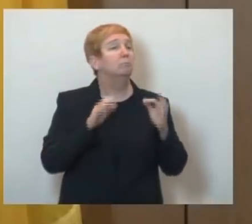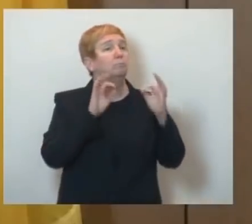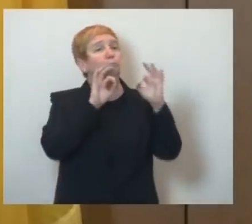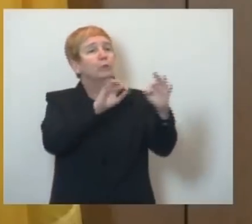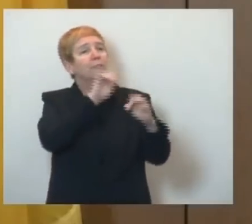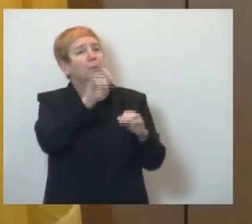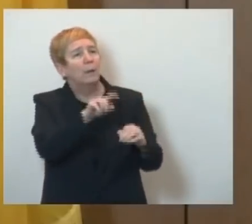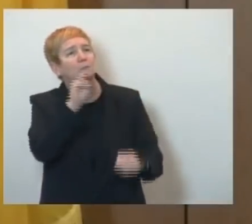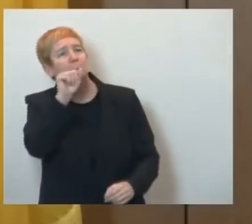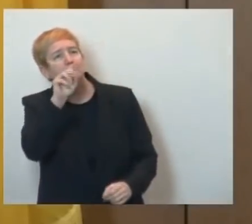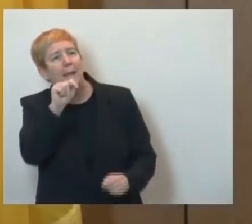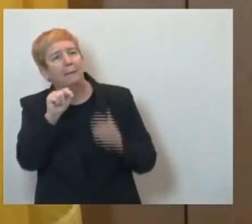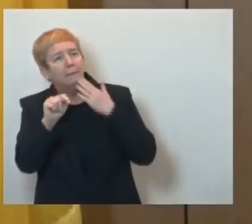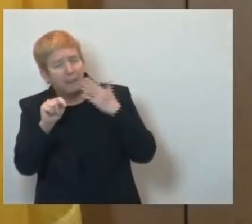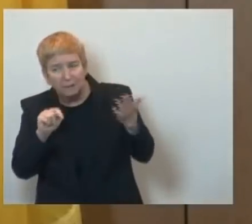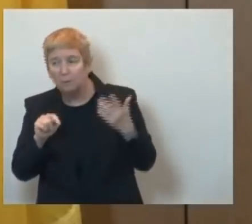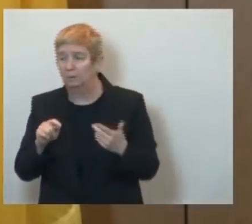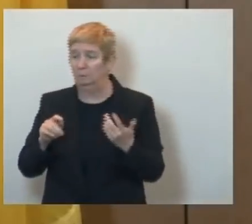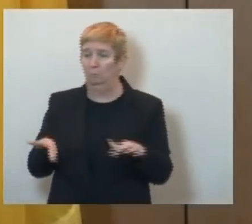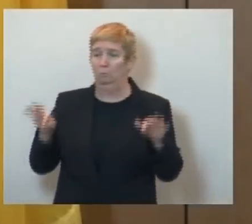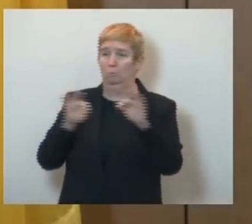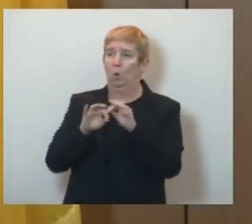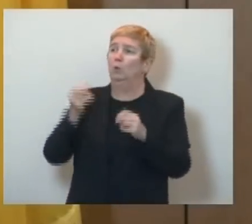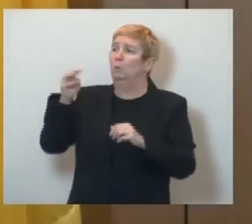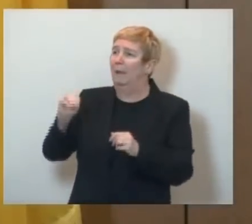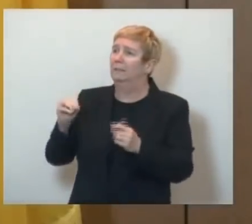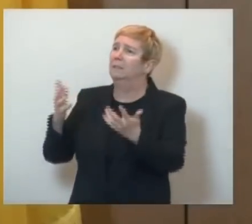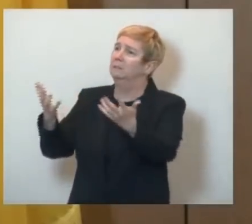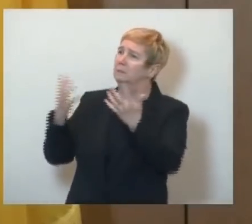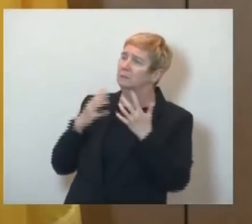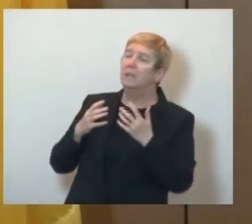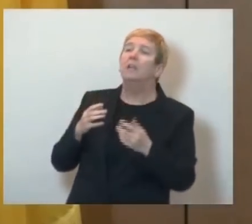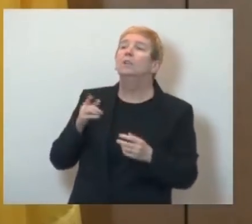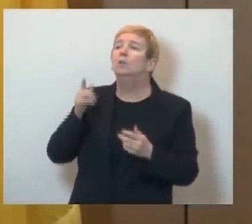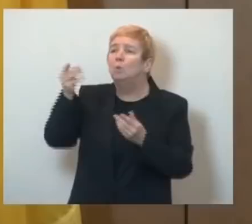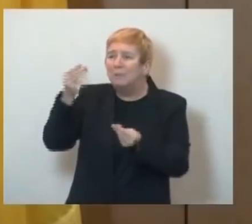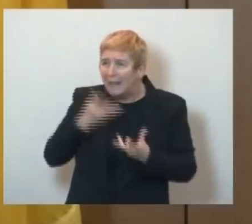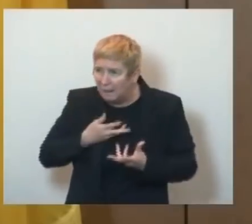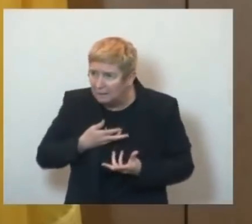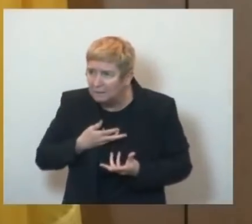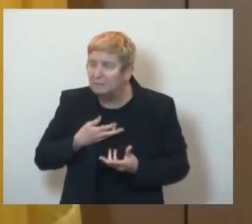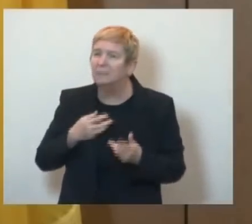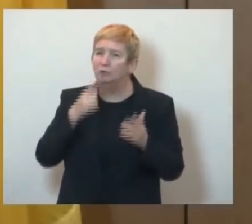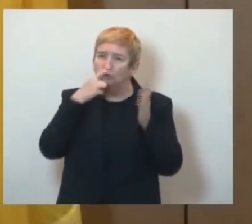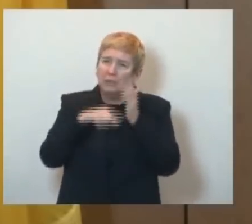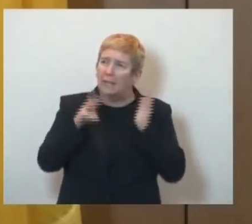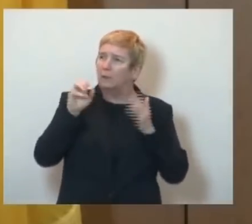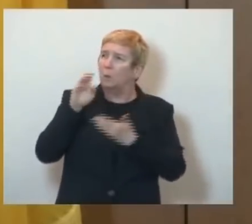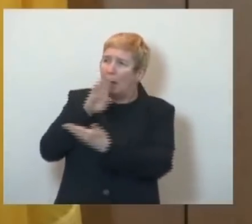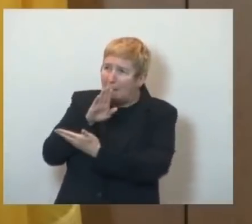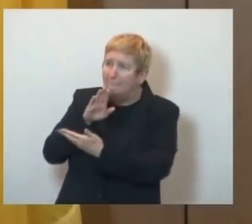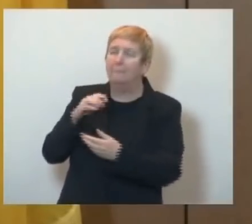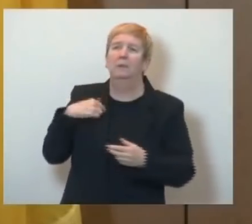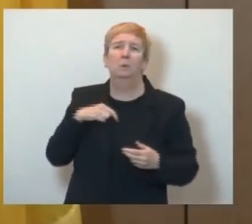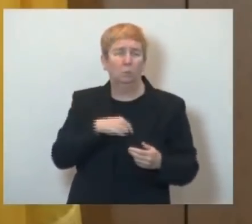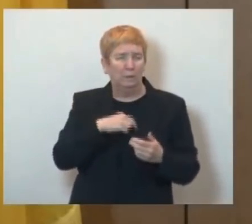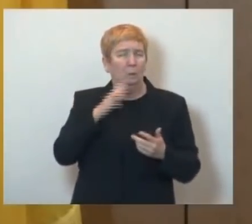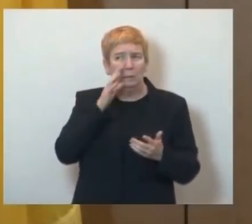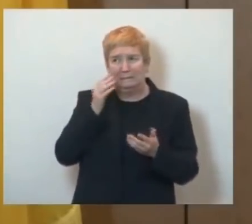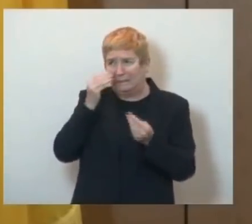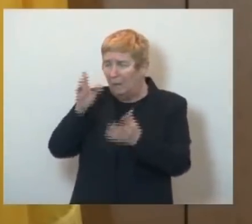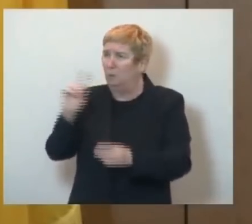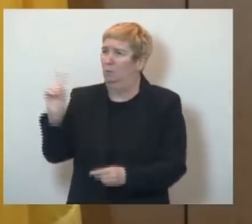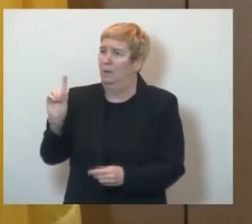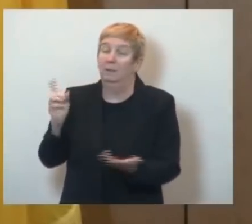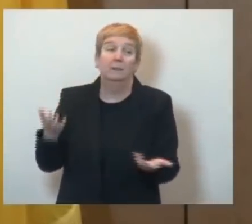encouraging New Mexicans to tell us. We'll tell you where. Check that website. Please, please come. We're going to do more messaging. Here's